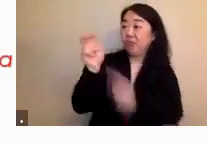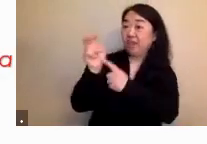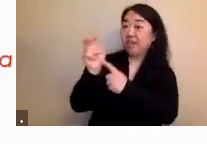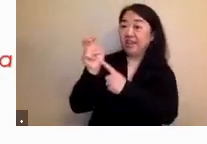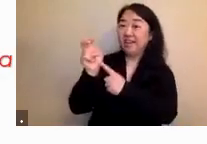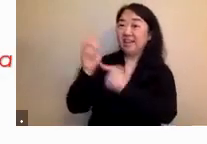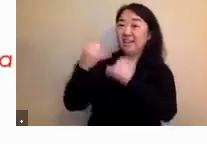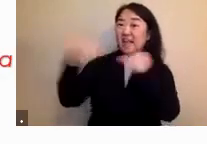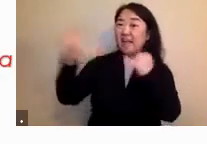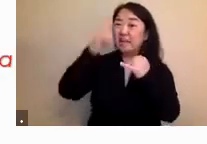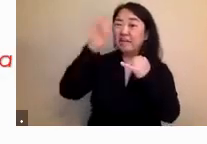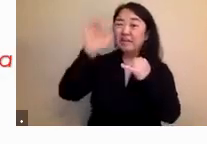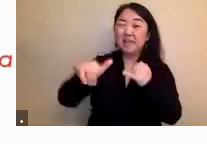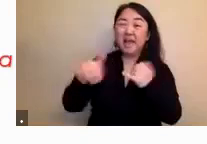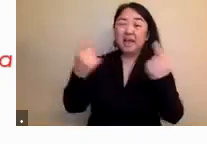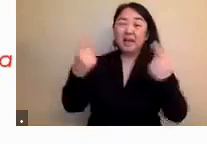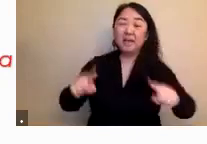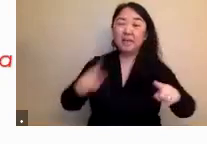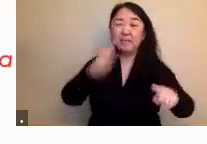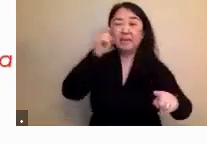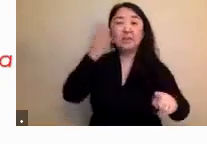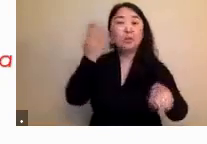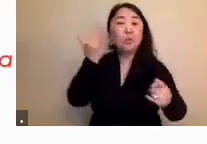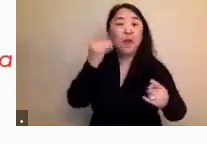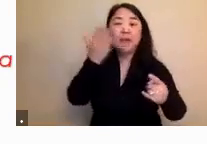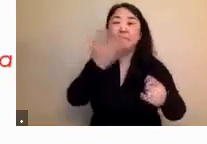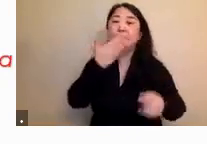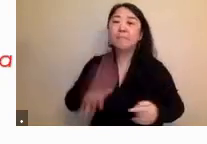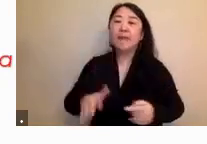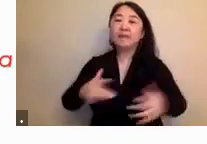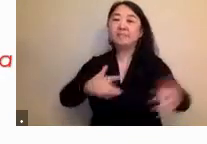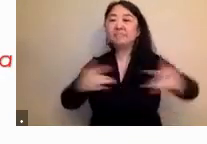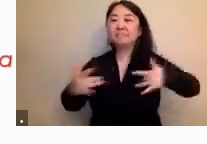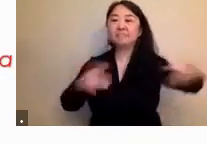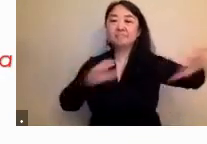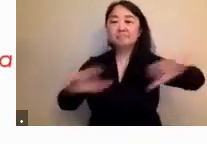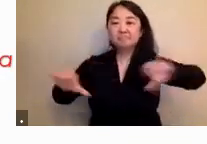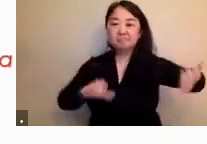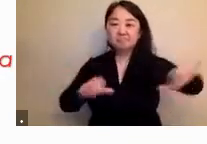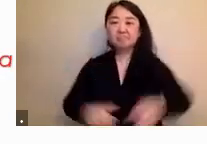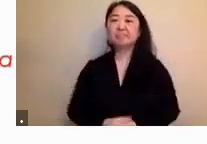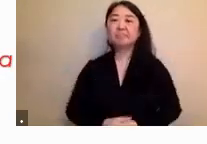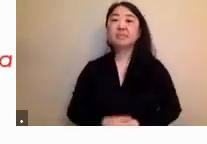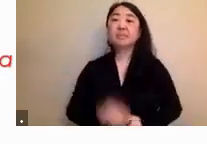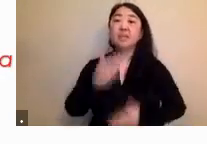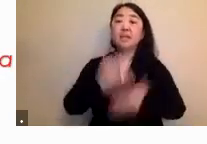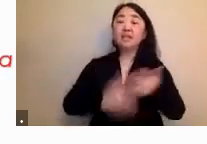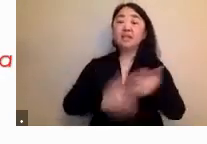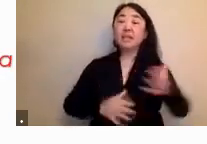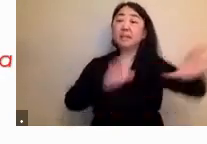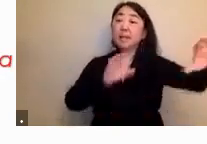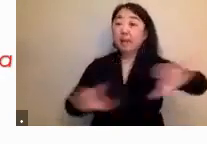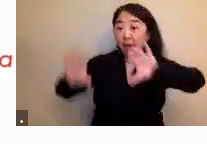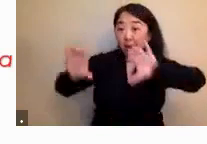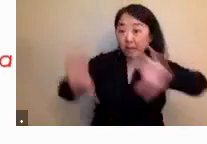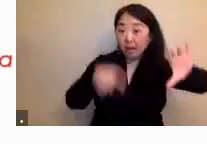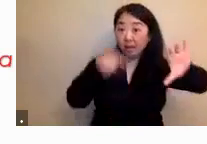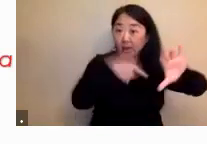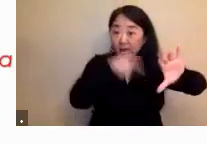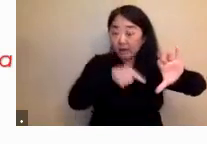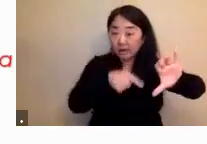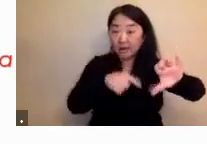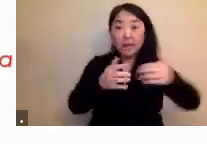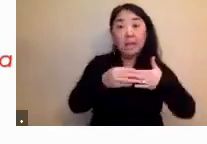line as a result of this because of all the bad conduct. So sometimes there's conduct that can actually lead